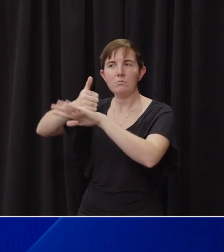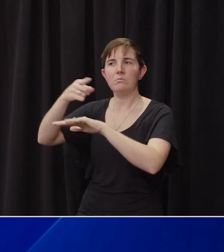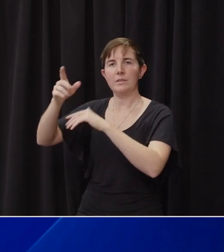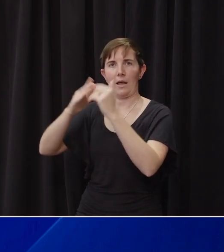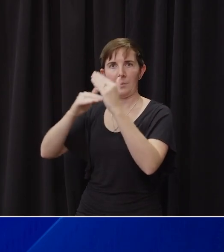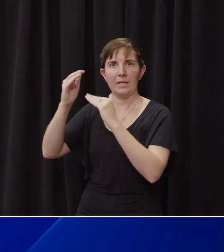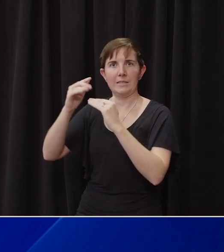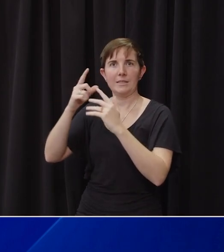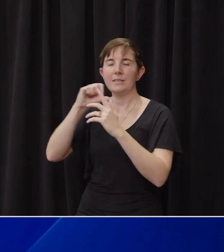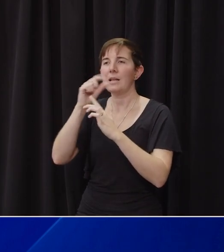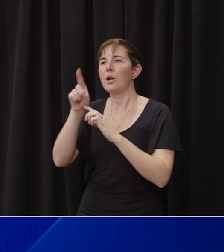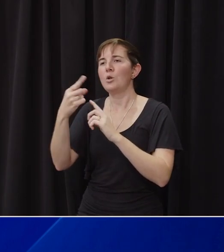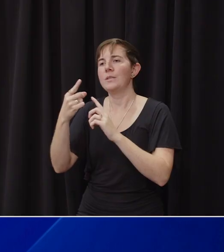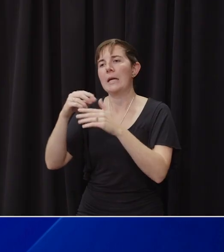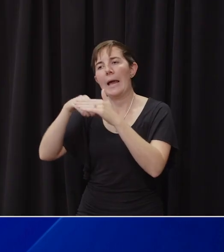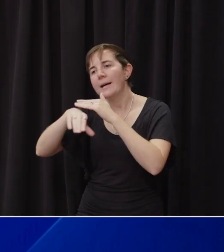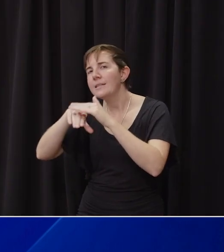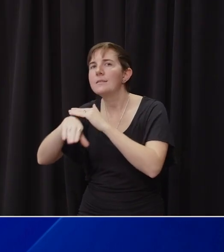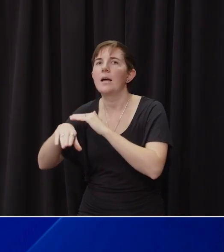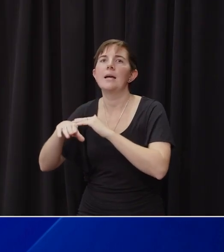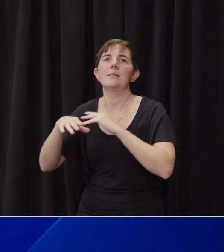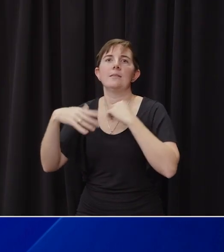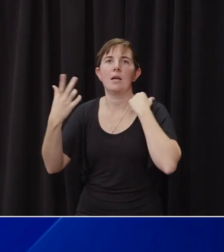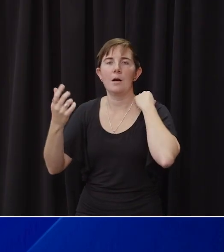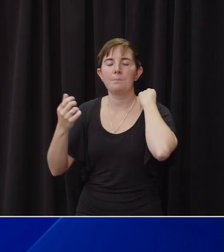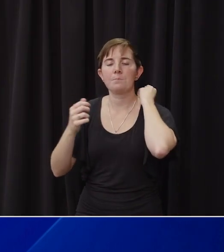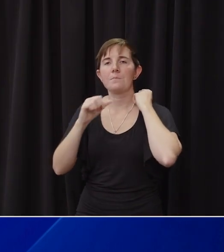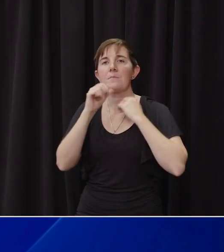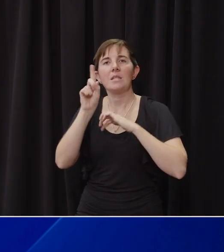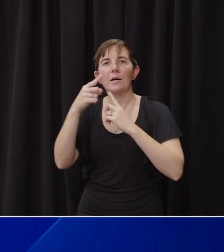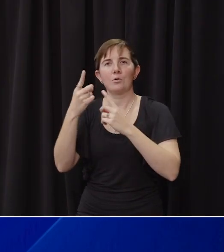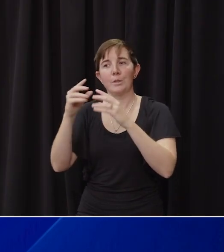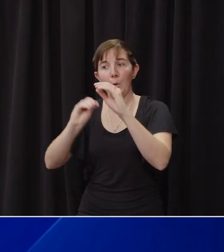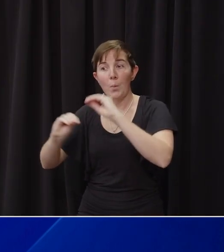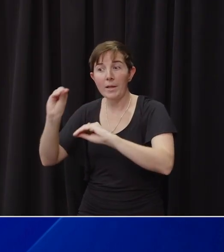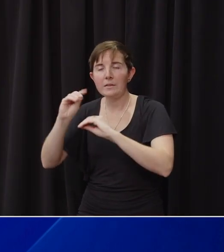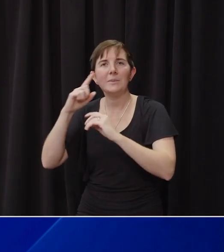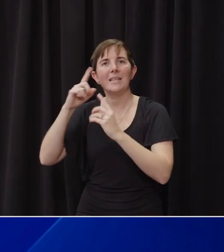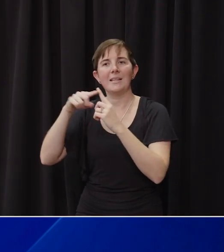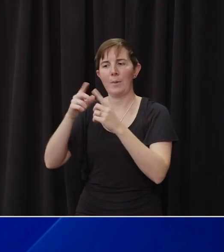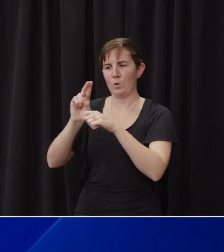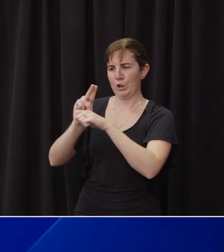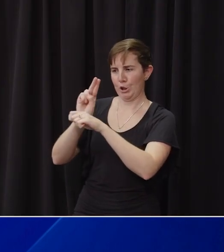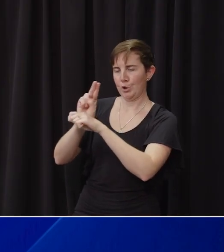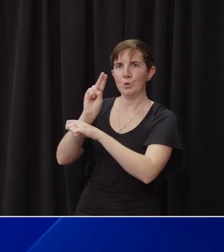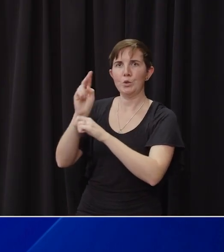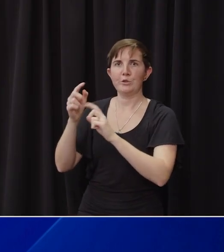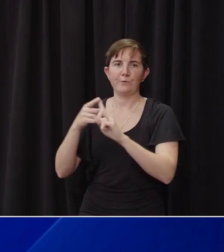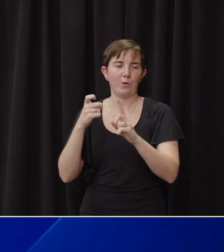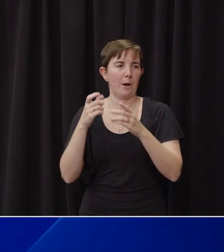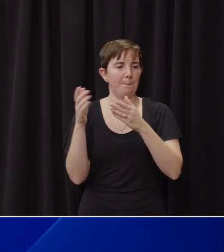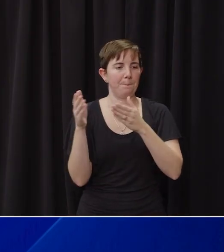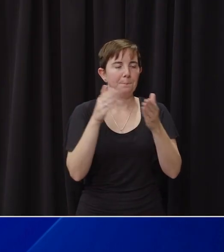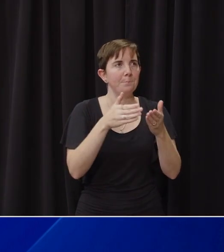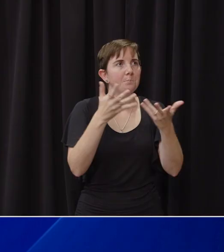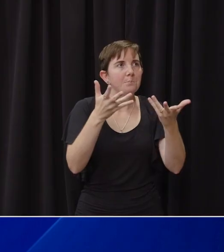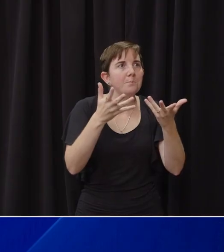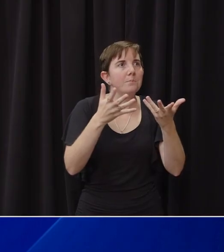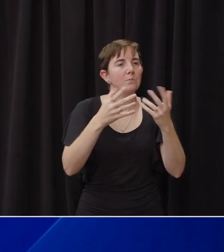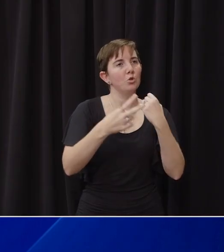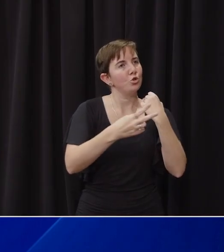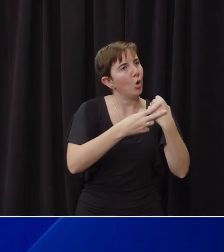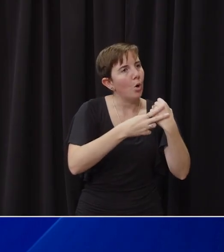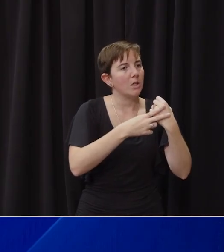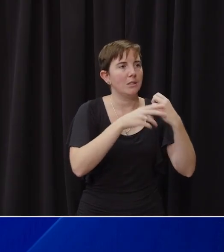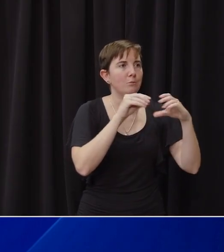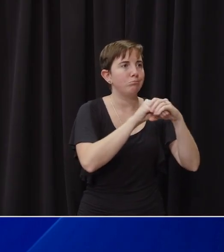beyond just access and mobility, but thinking about use, even going from storage